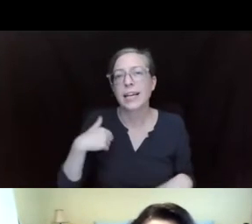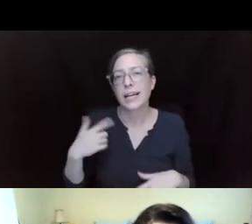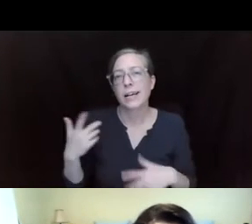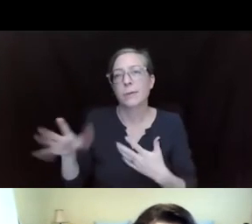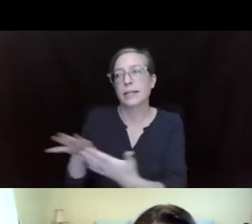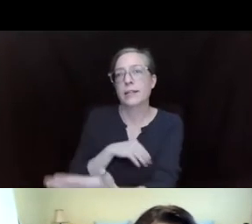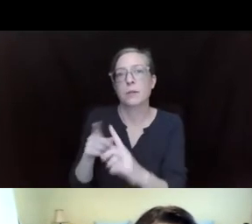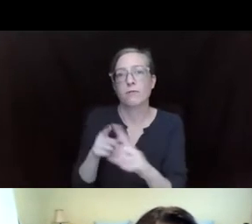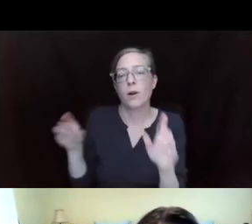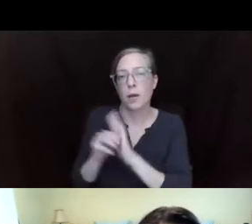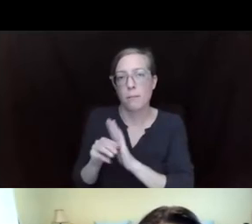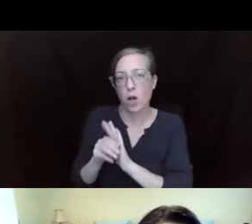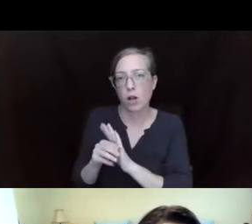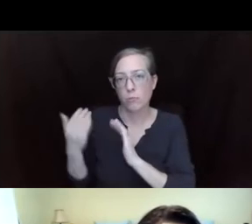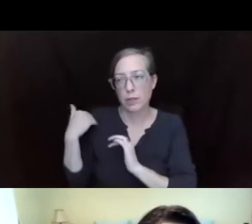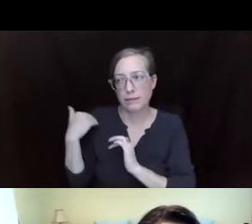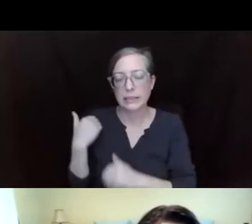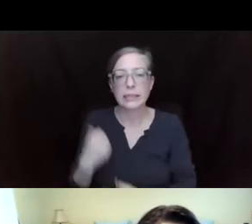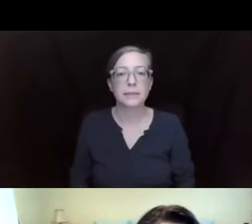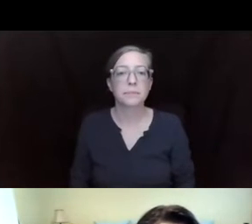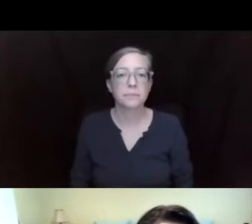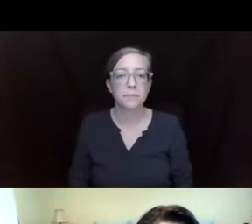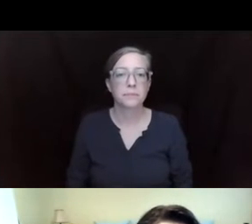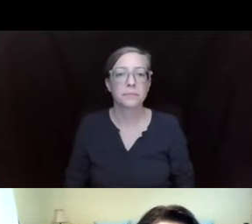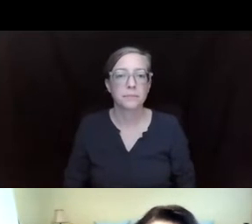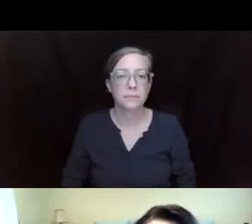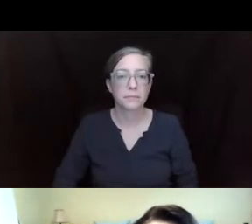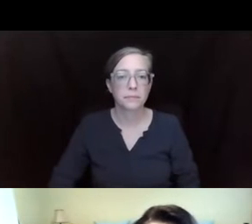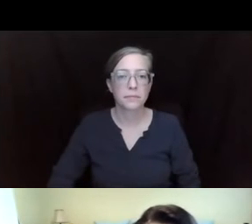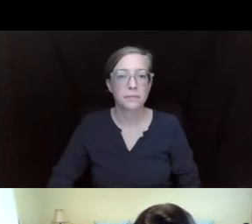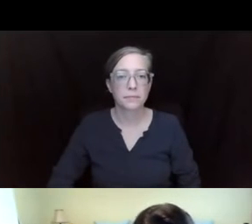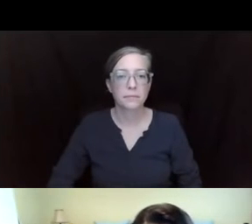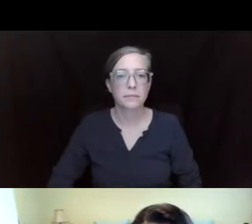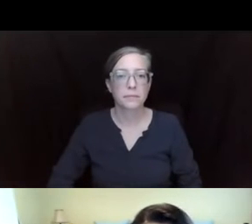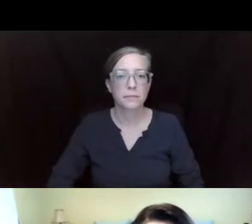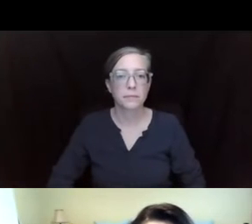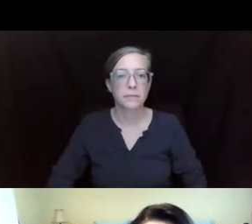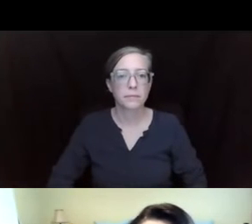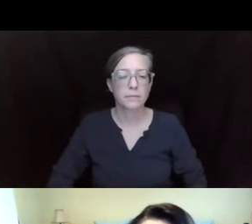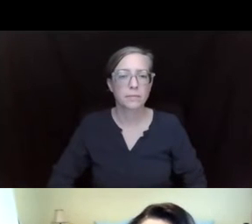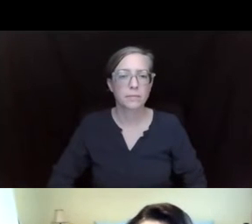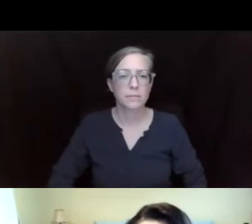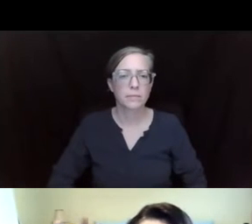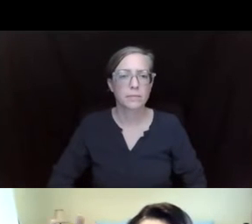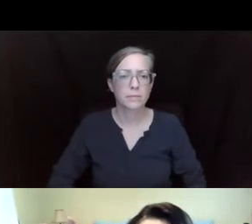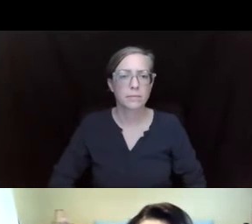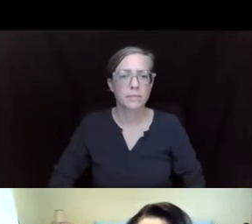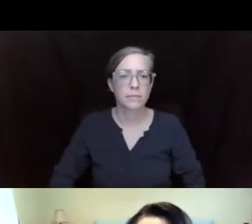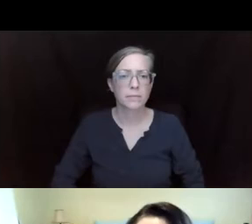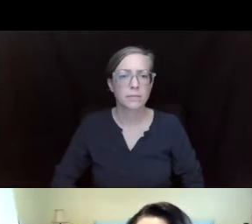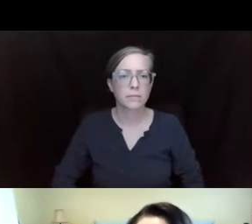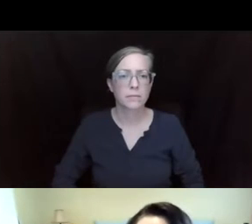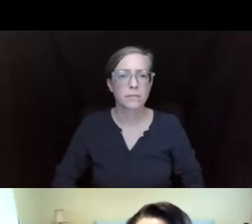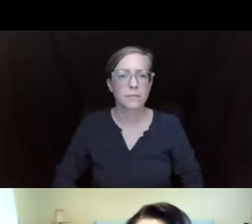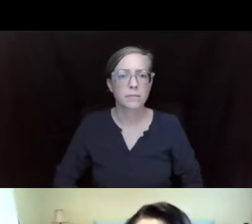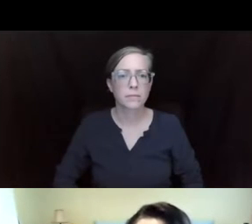is how our channels look. And in this case, I have cylindrical insulating posts. You might be wondering why the first post have